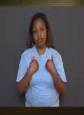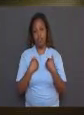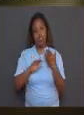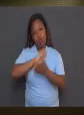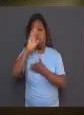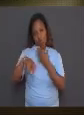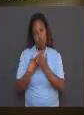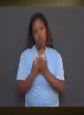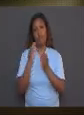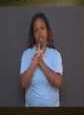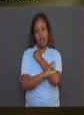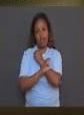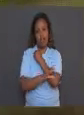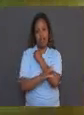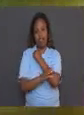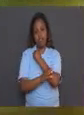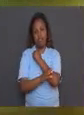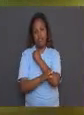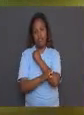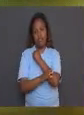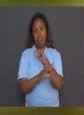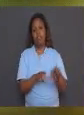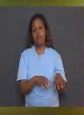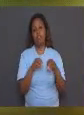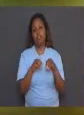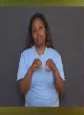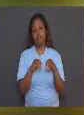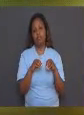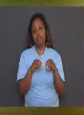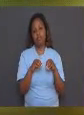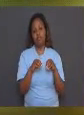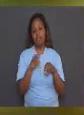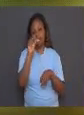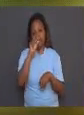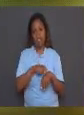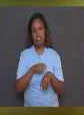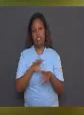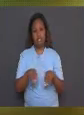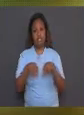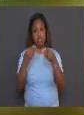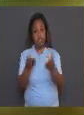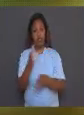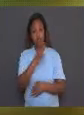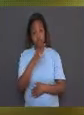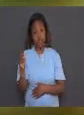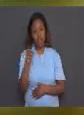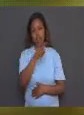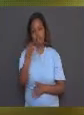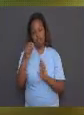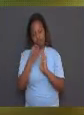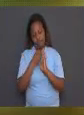all of the countries involved. Students, Take a moment to write down